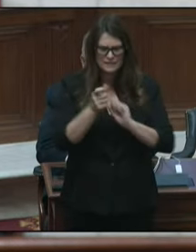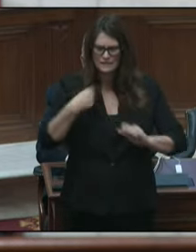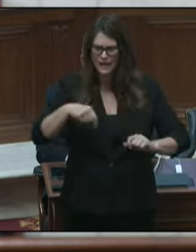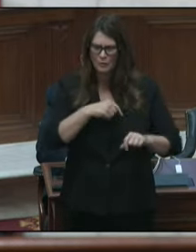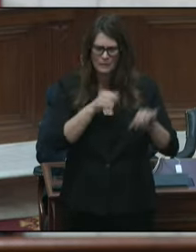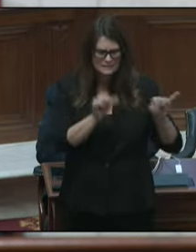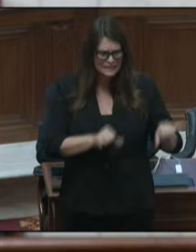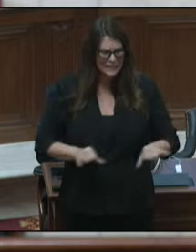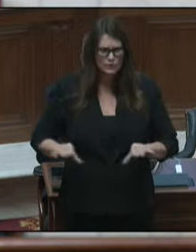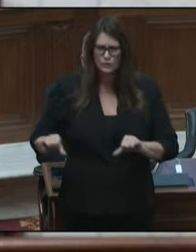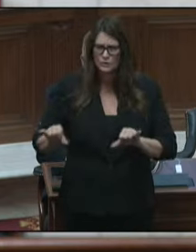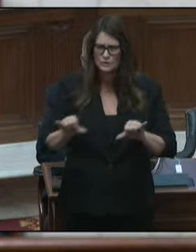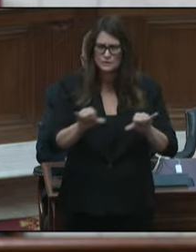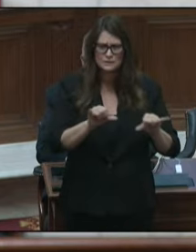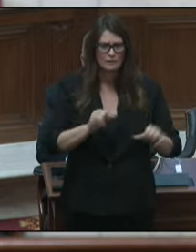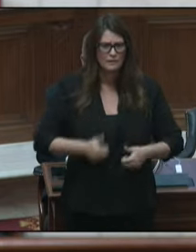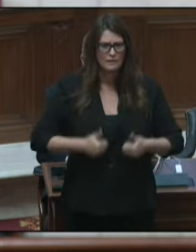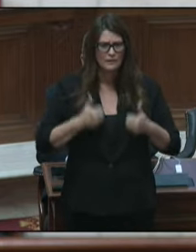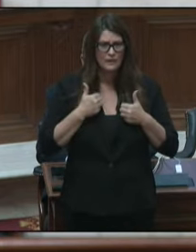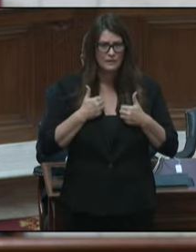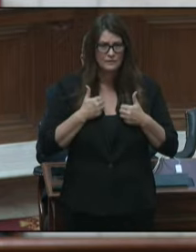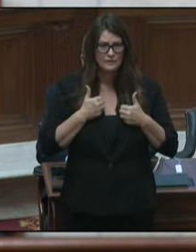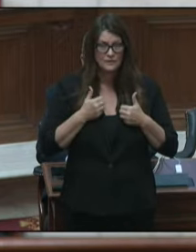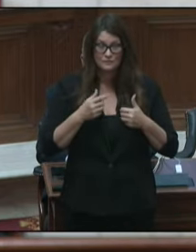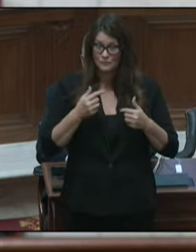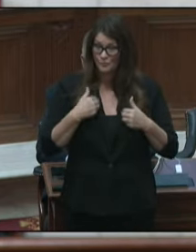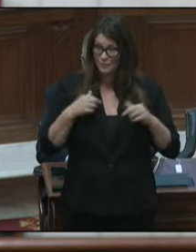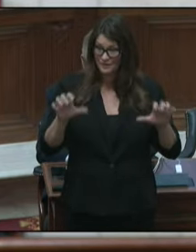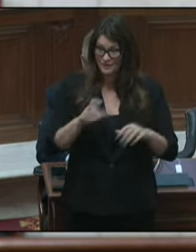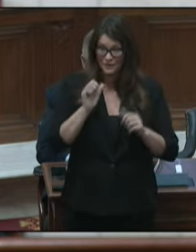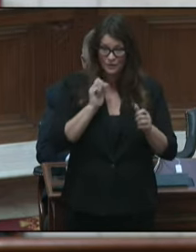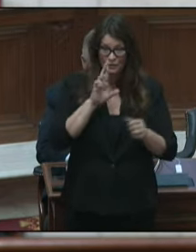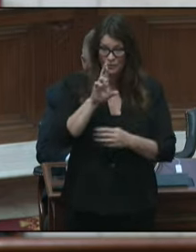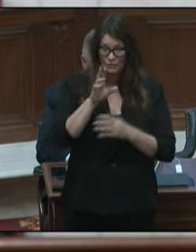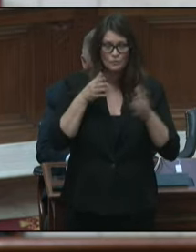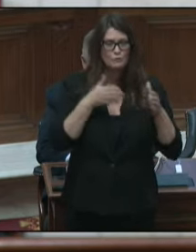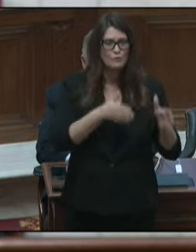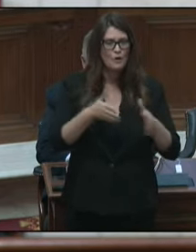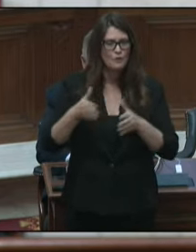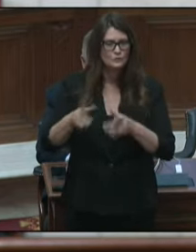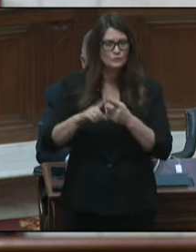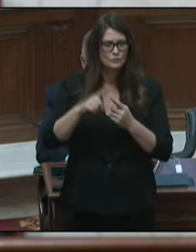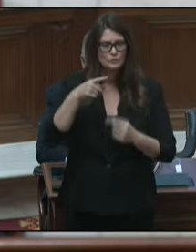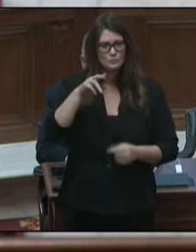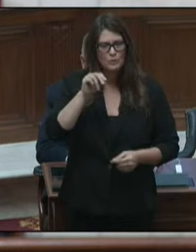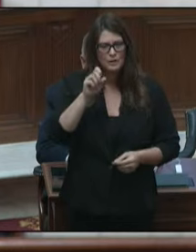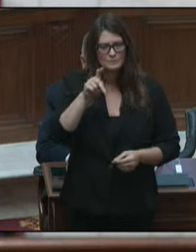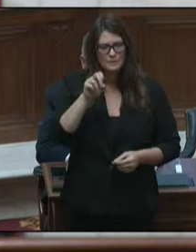life. We need to pass roads to prosperity, and we need to change our image.